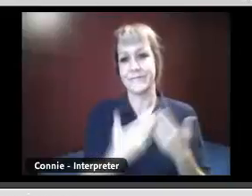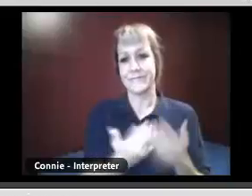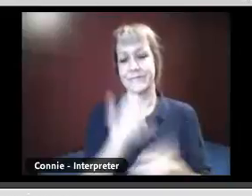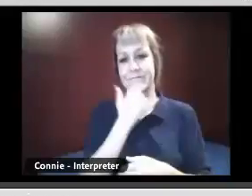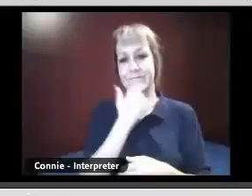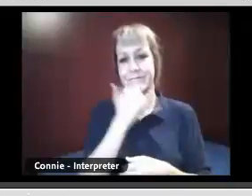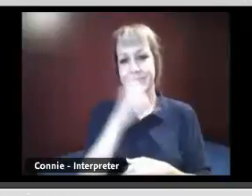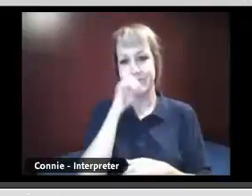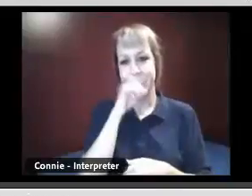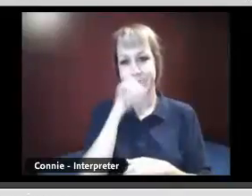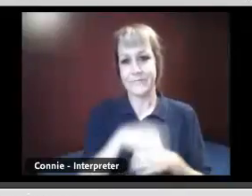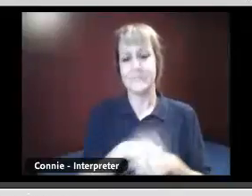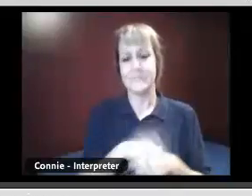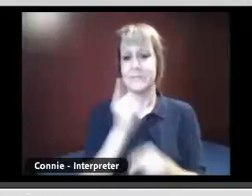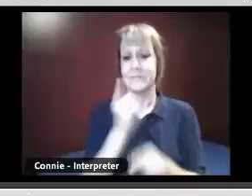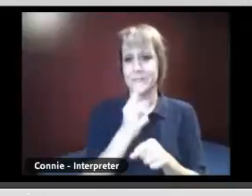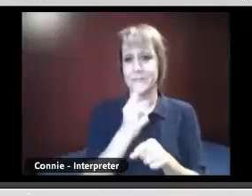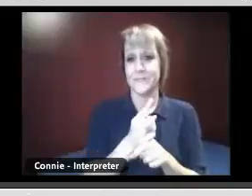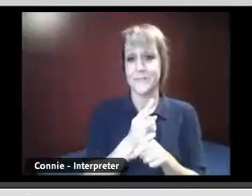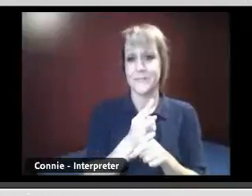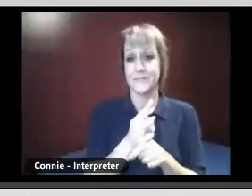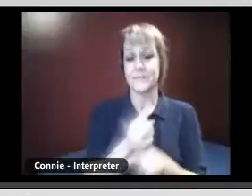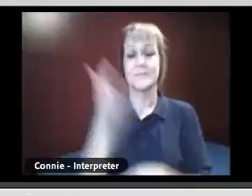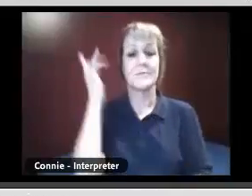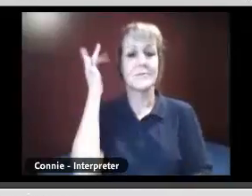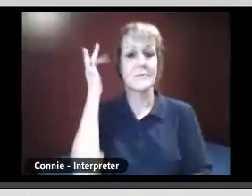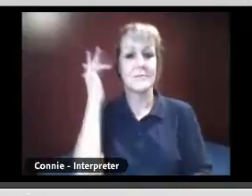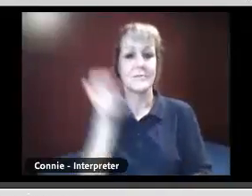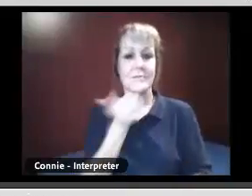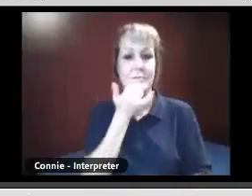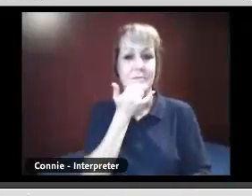it is false. Why?